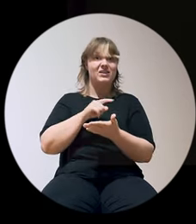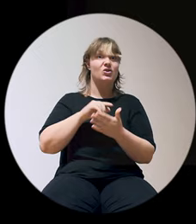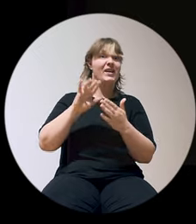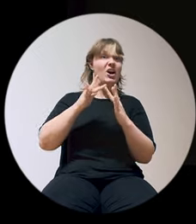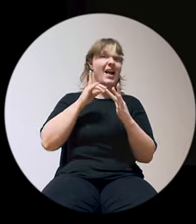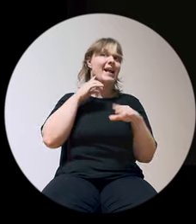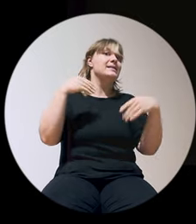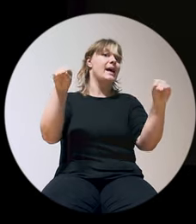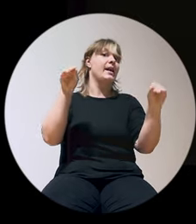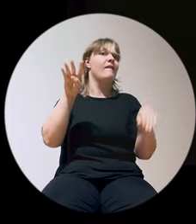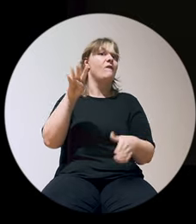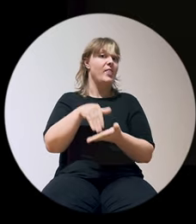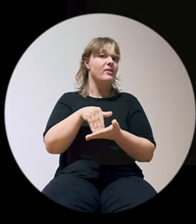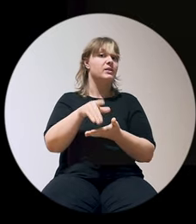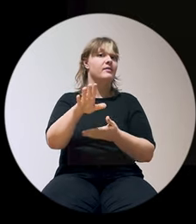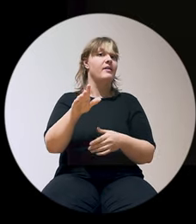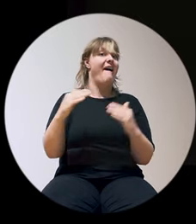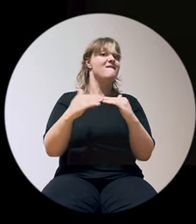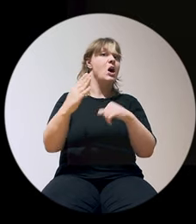for $4,000, if no more. Fair warning.